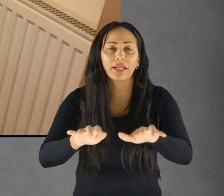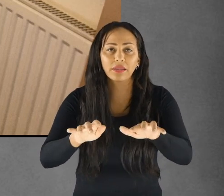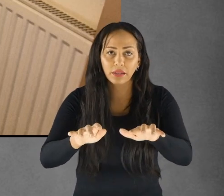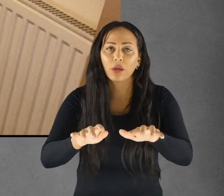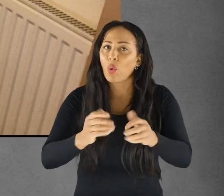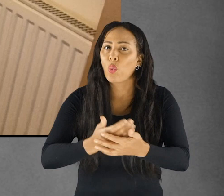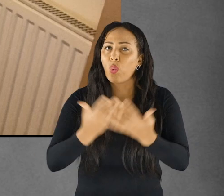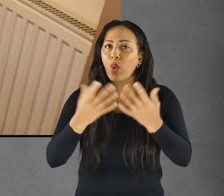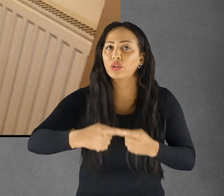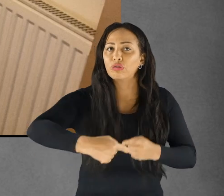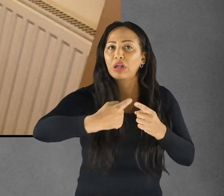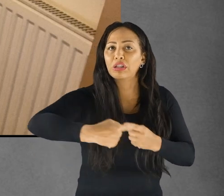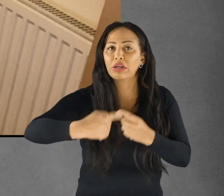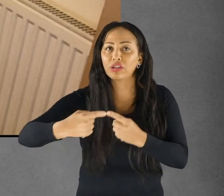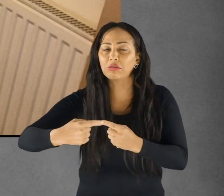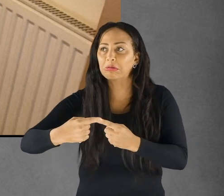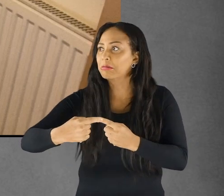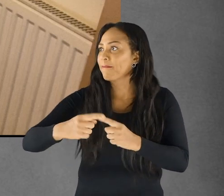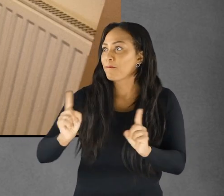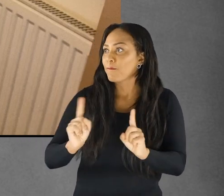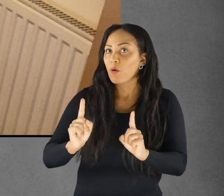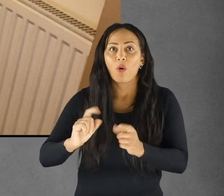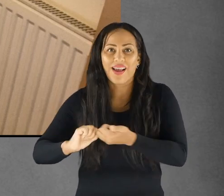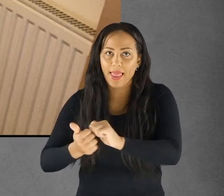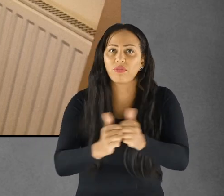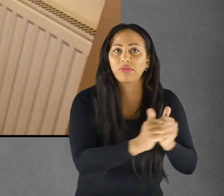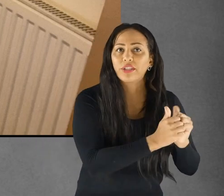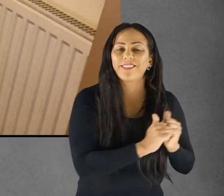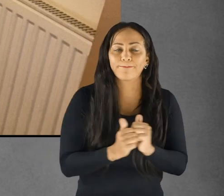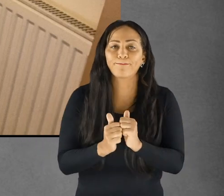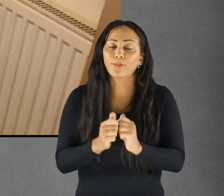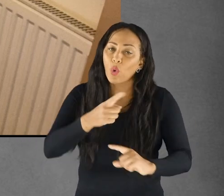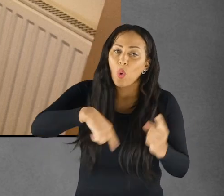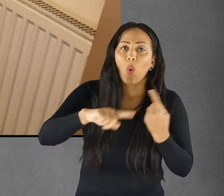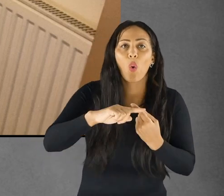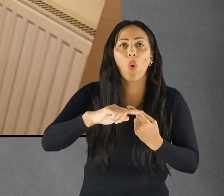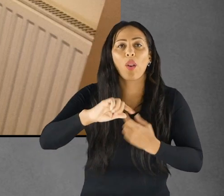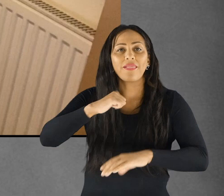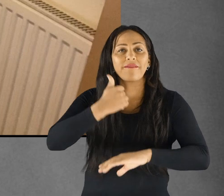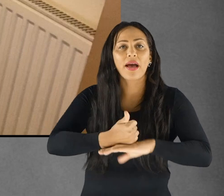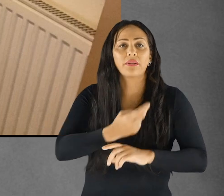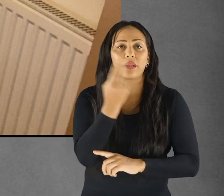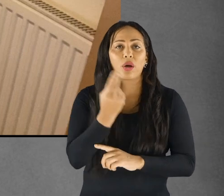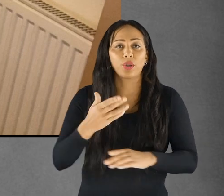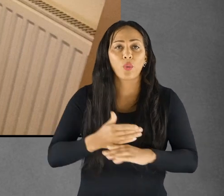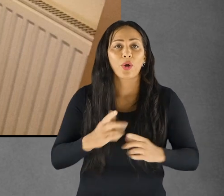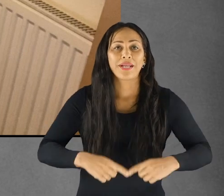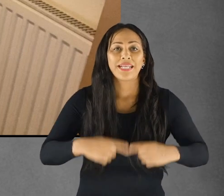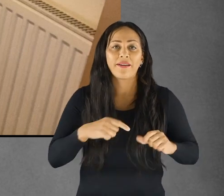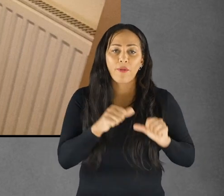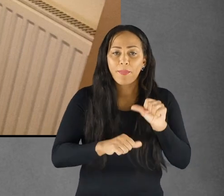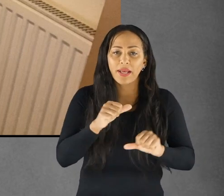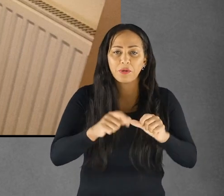and created a great deal of challenges for collaboration. All of the founding artists were working at